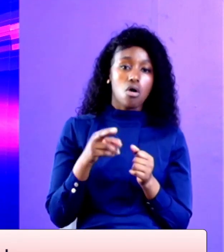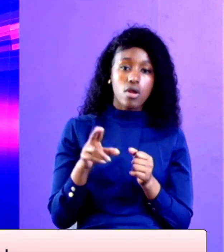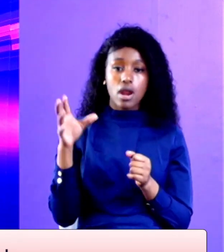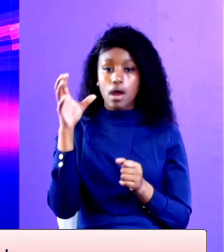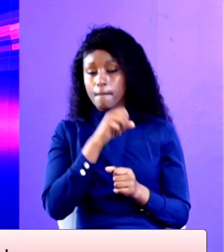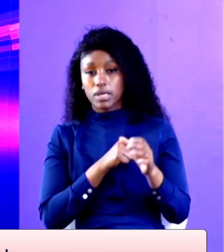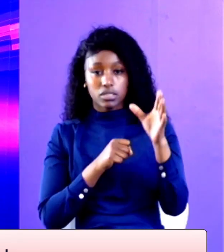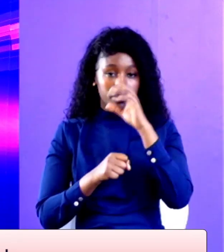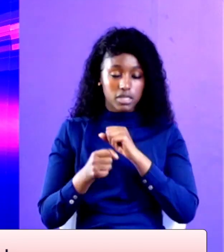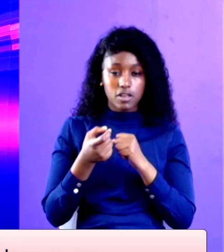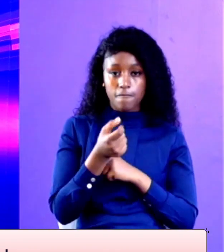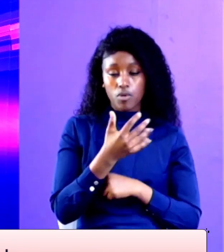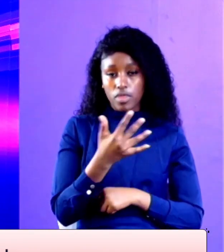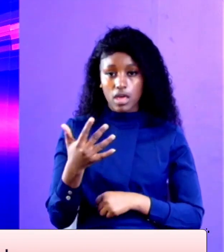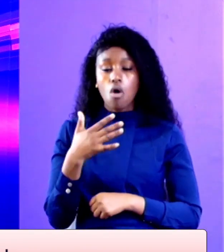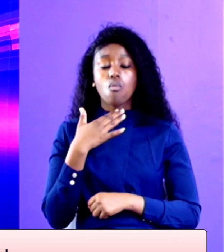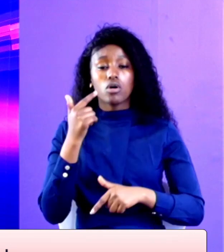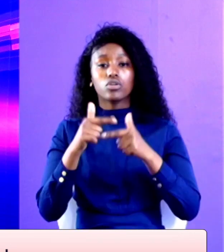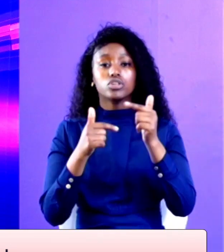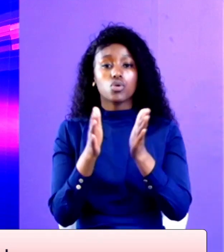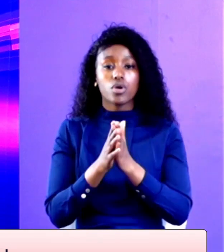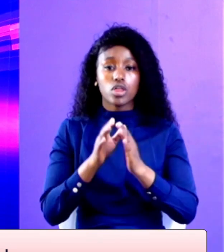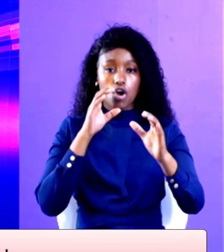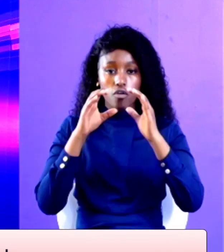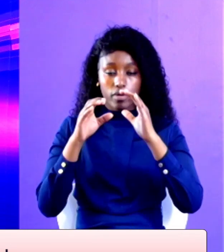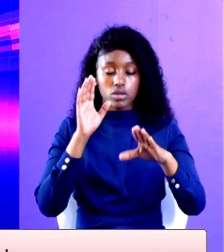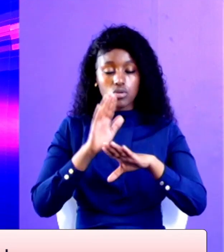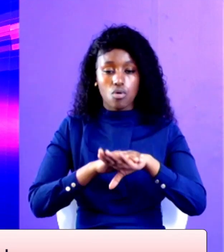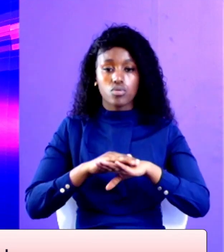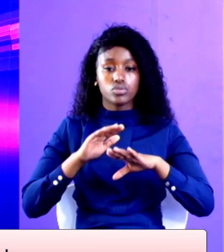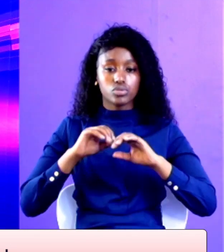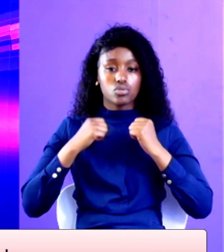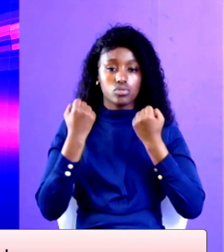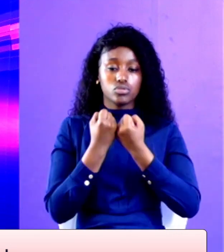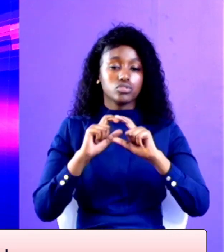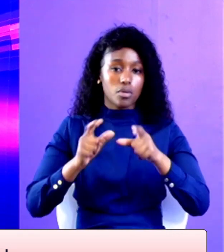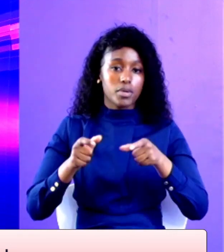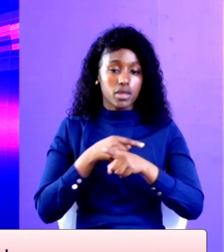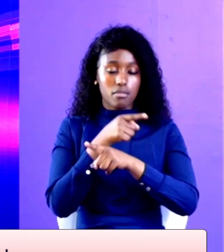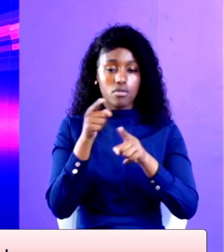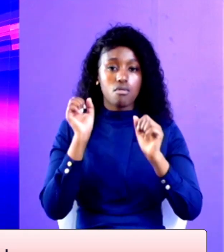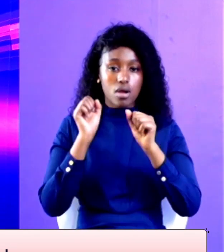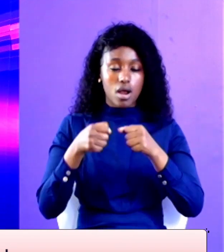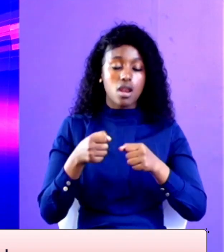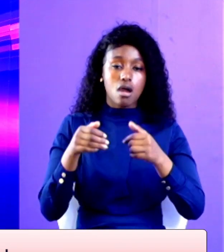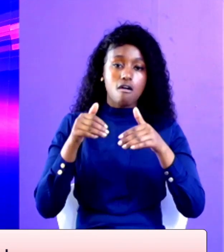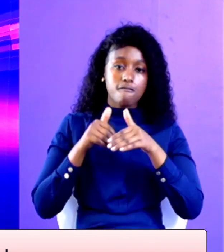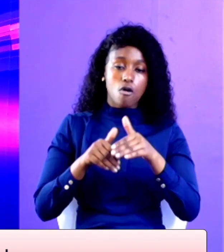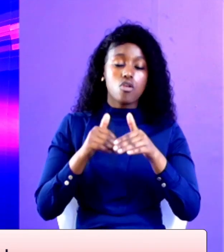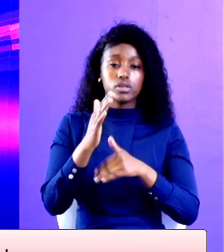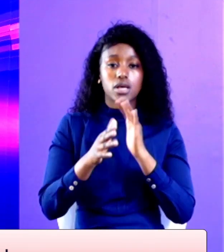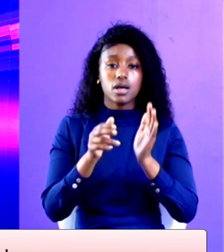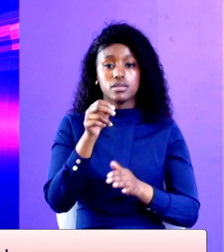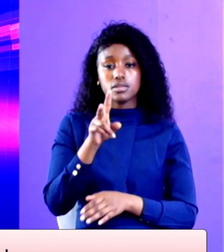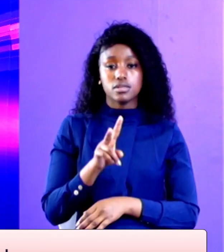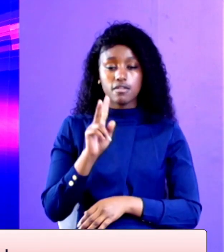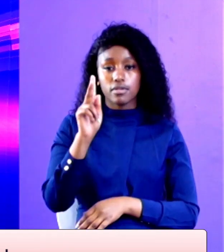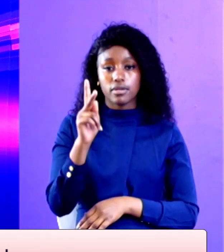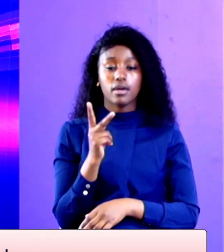conversation continue on our social media platforms. Make sure you follow us, Science TV Kenya,